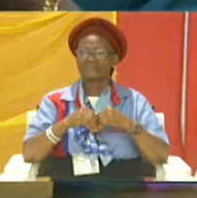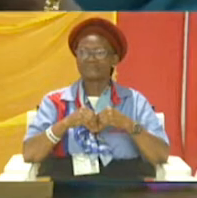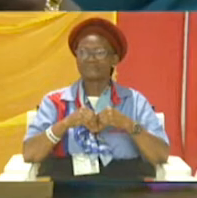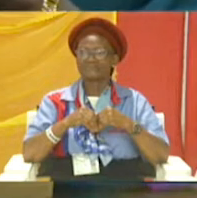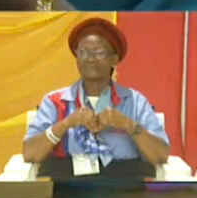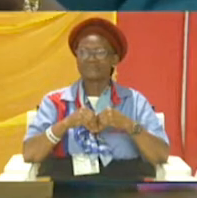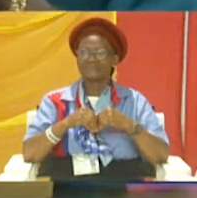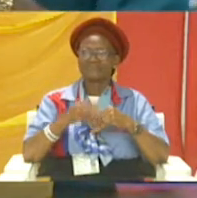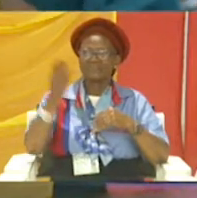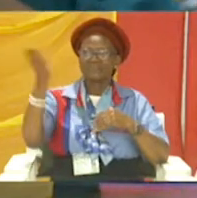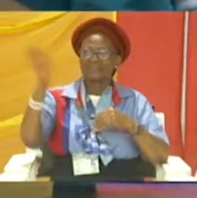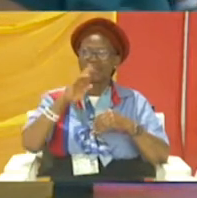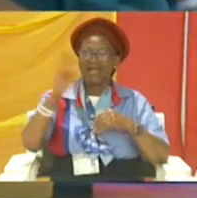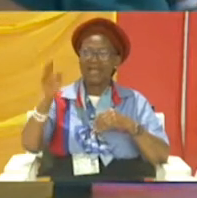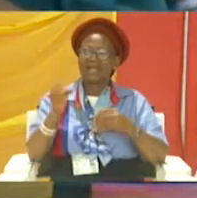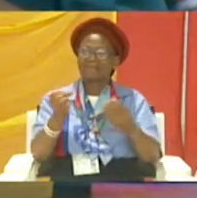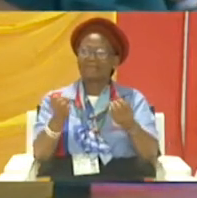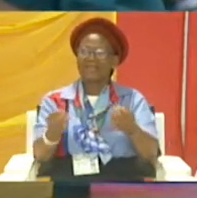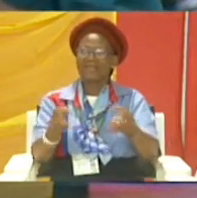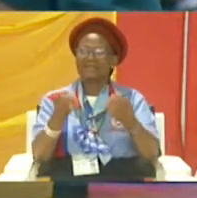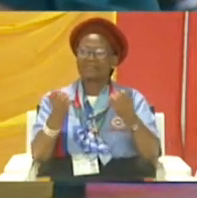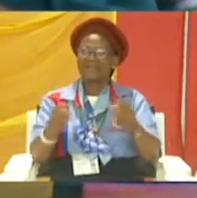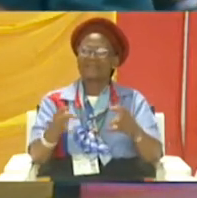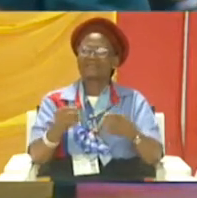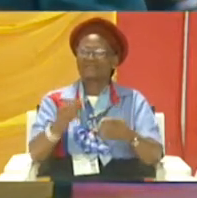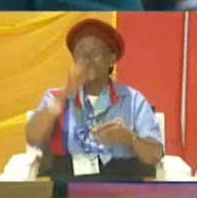are many ministers of God.